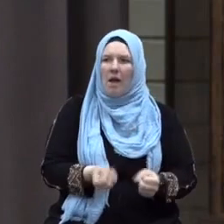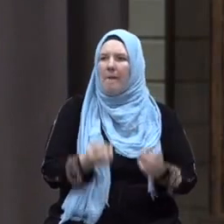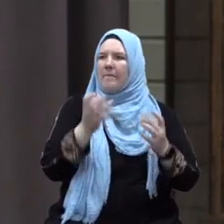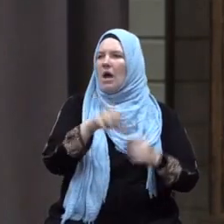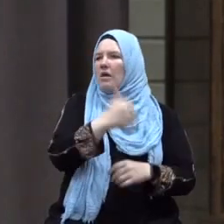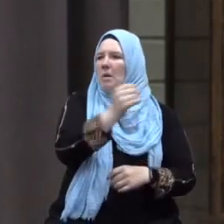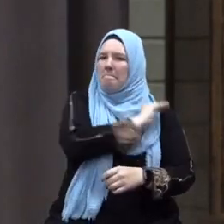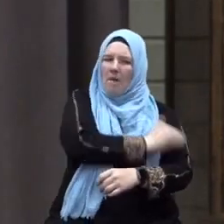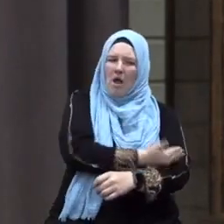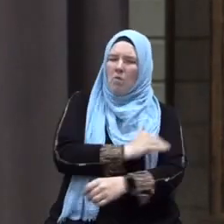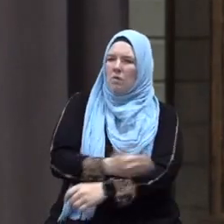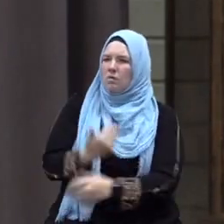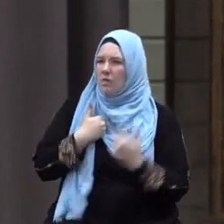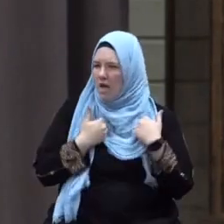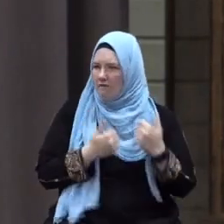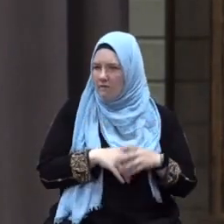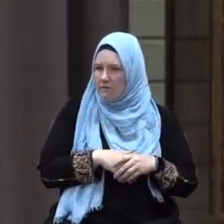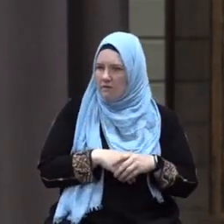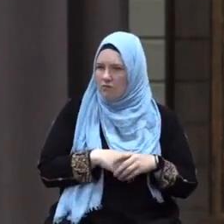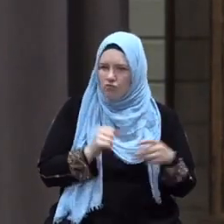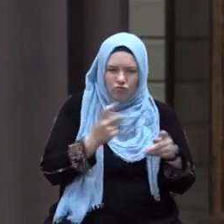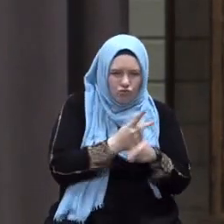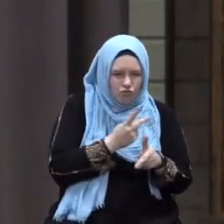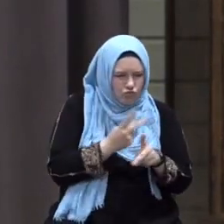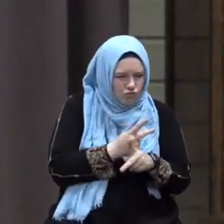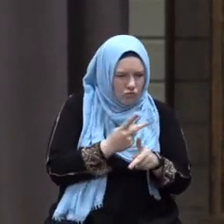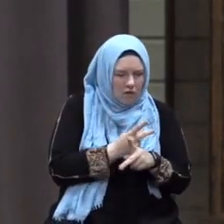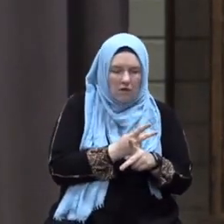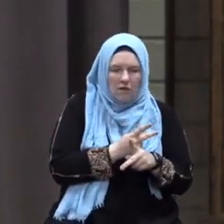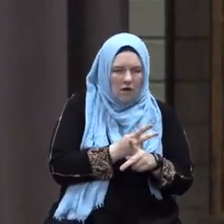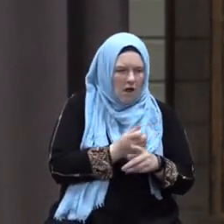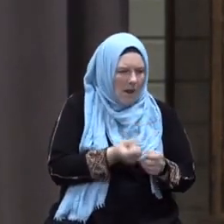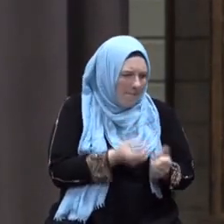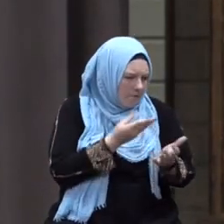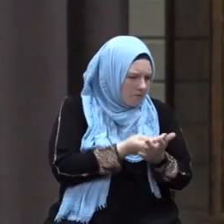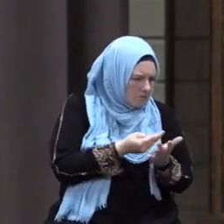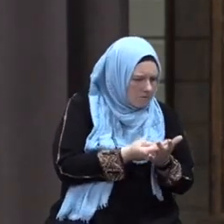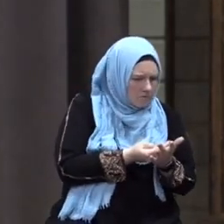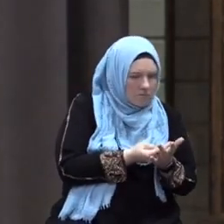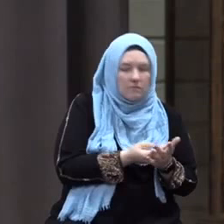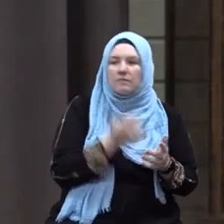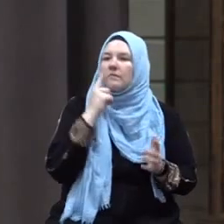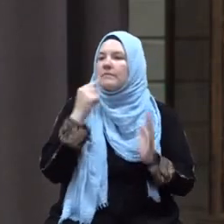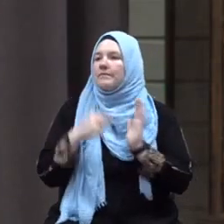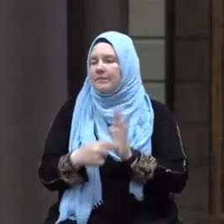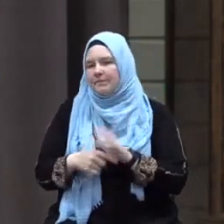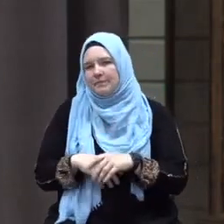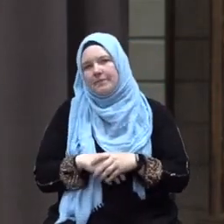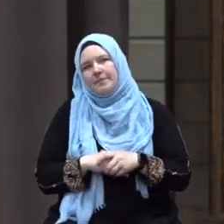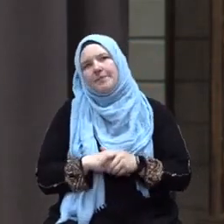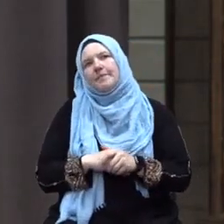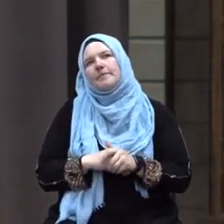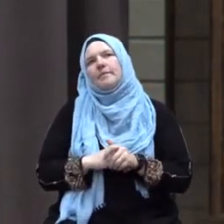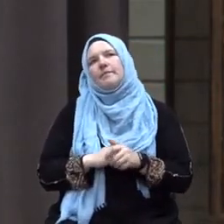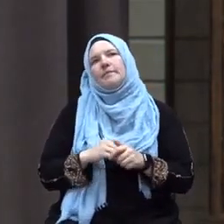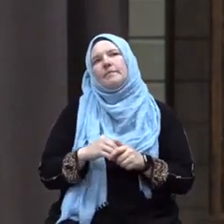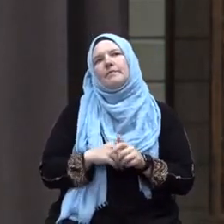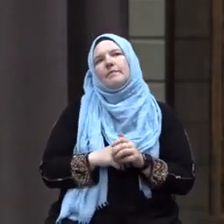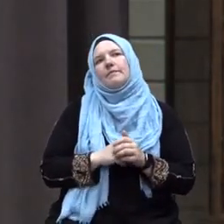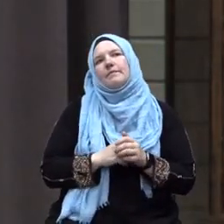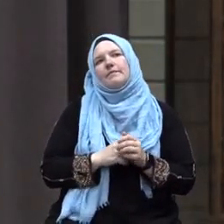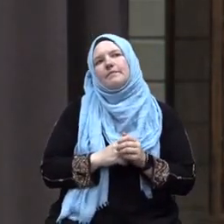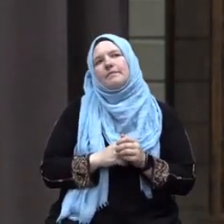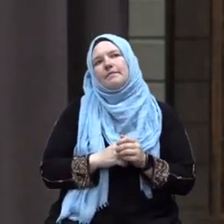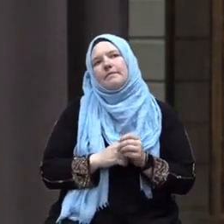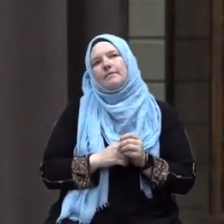powers we have. It is like somebody who has cut his own knees on his way